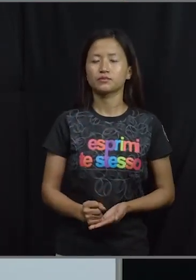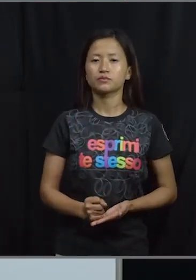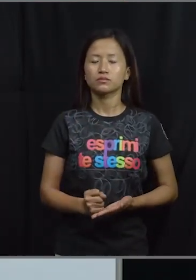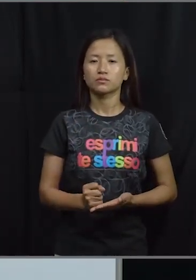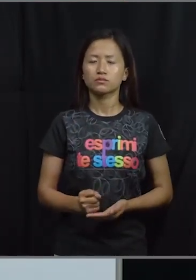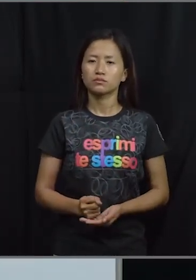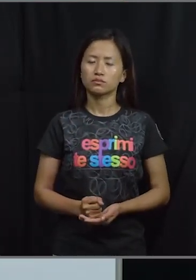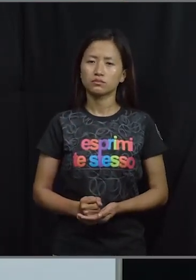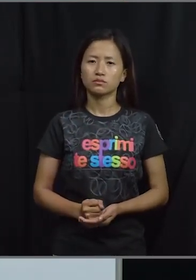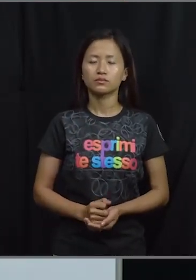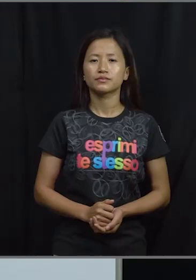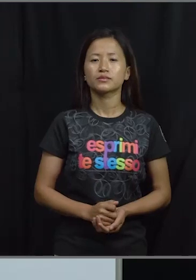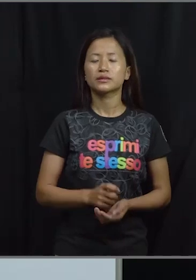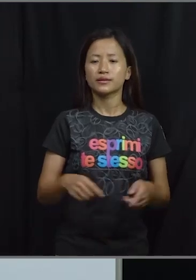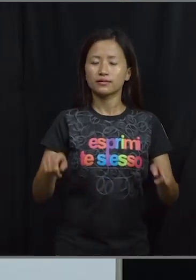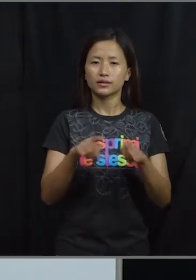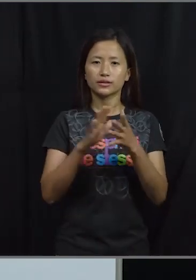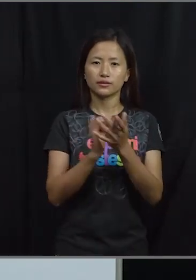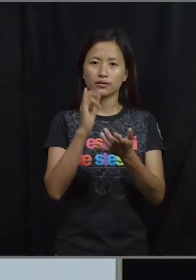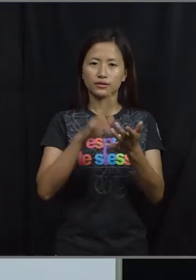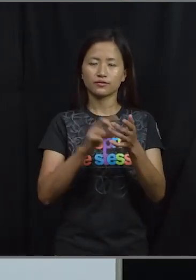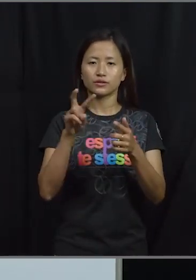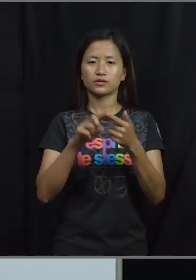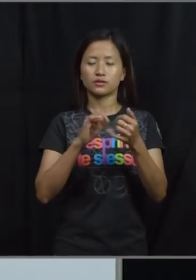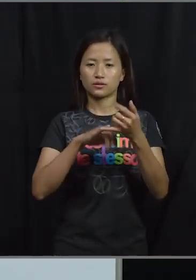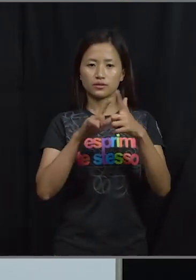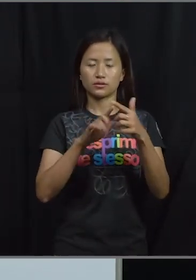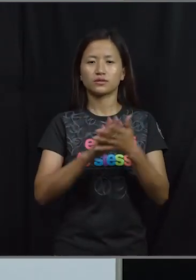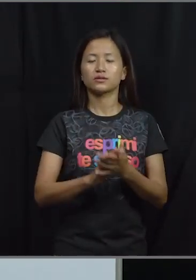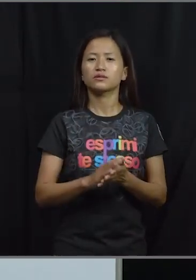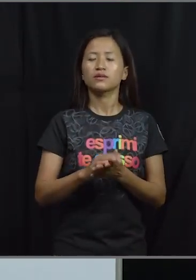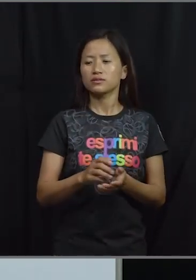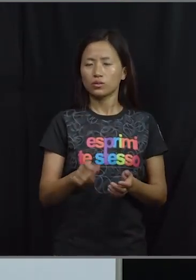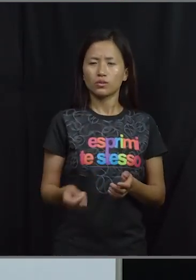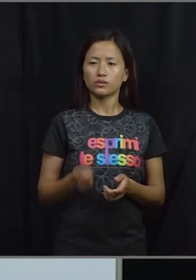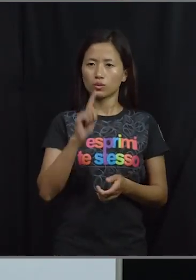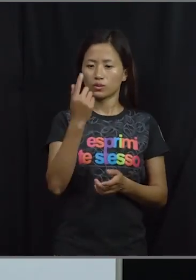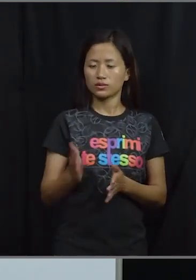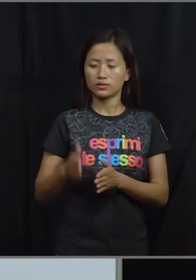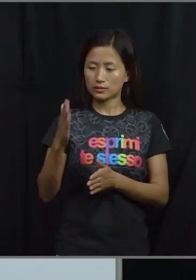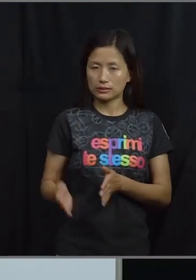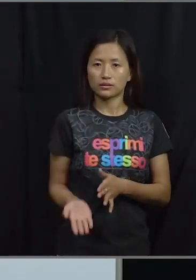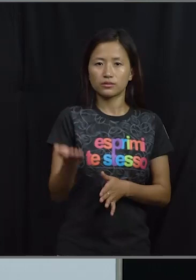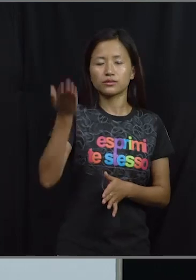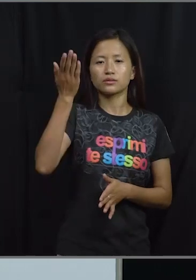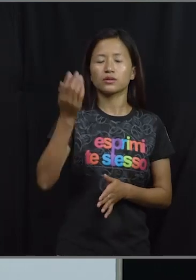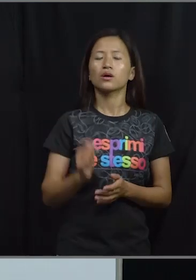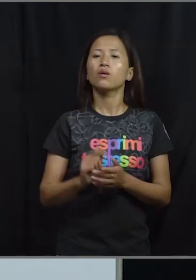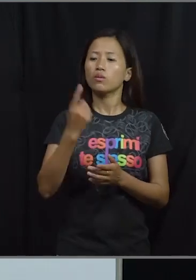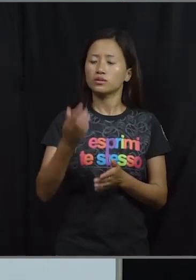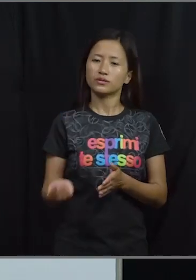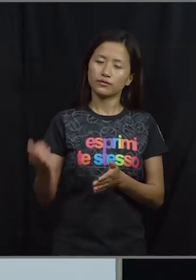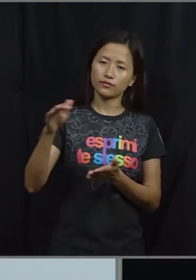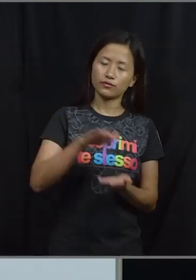relationship or inverse relationship, meaning when one side rises, the other side falls. Likewise, when one side falls, the